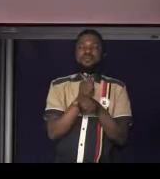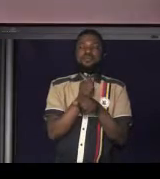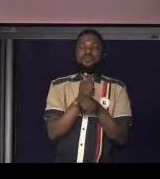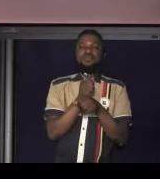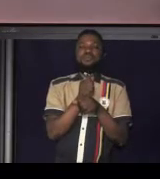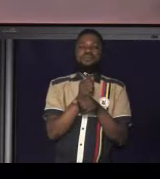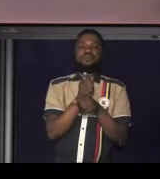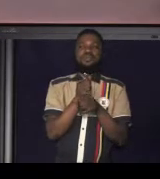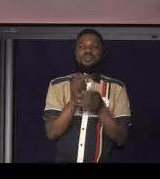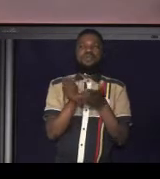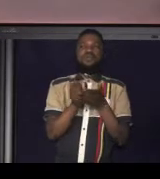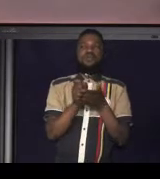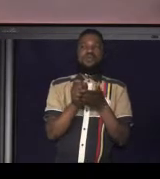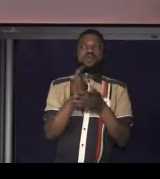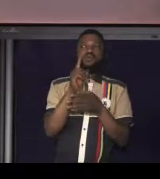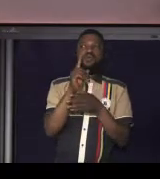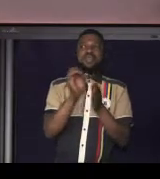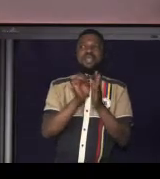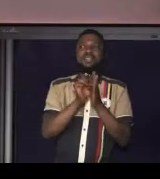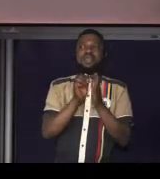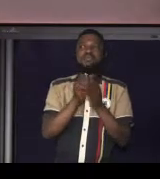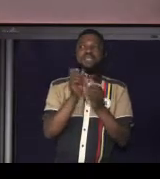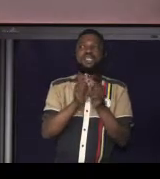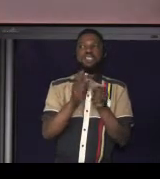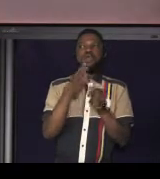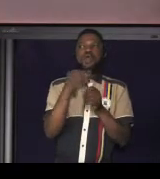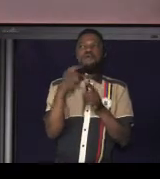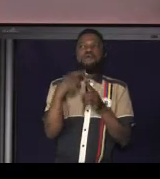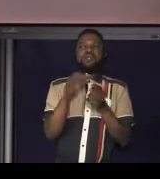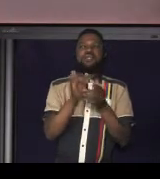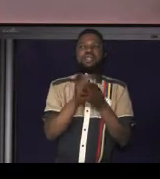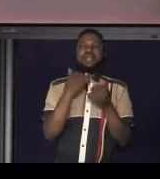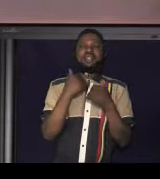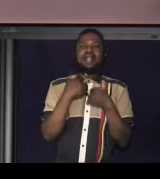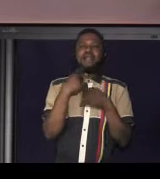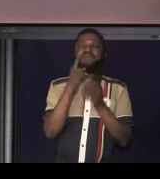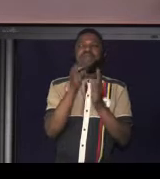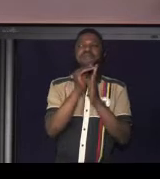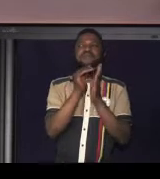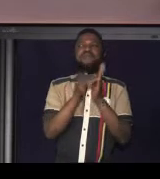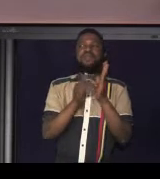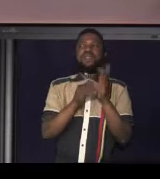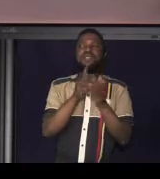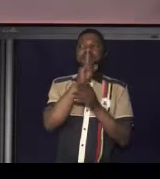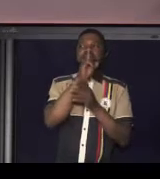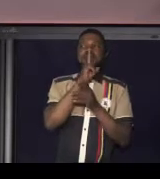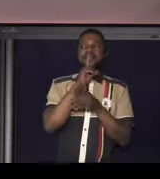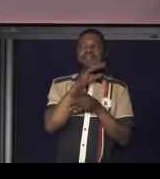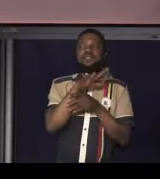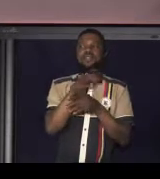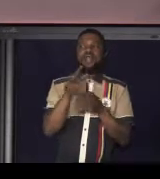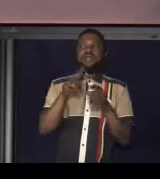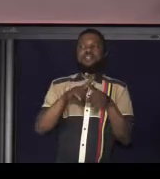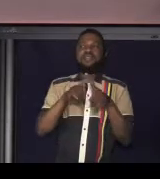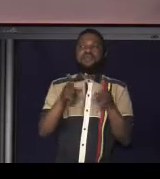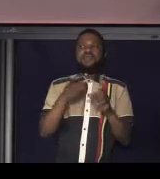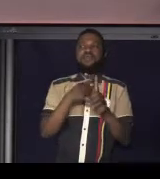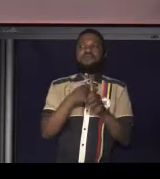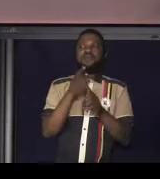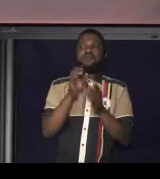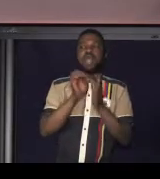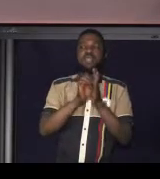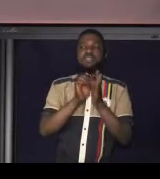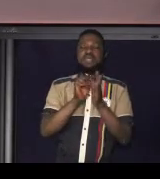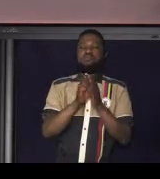assignment, please write one example each of words that have the following silent letters,